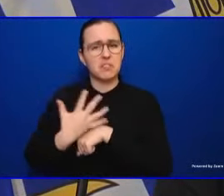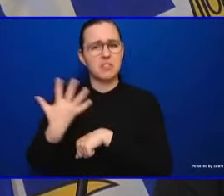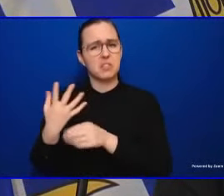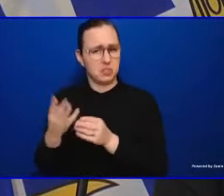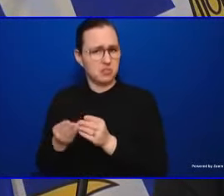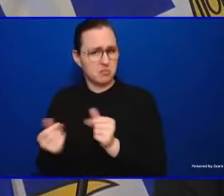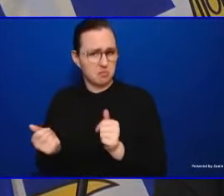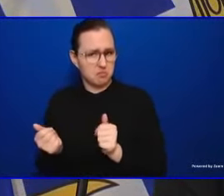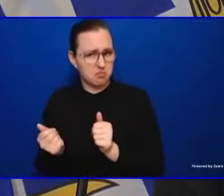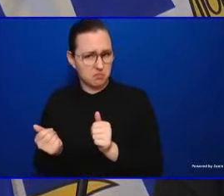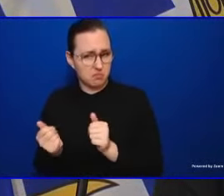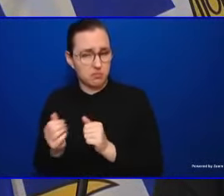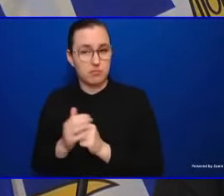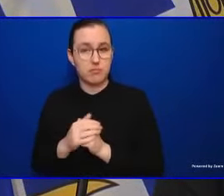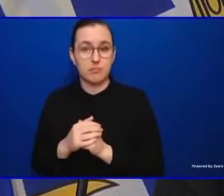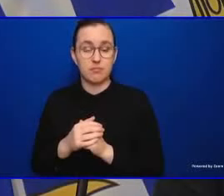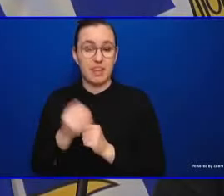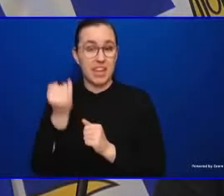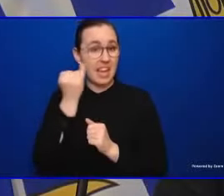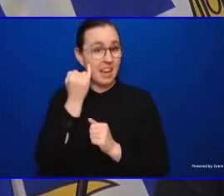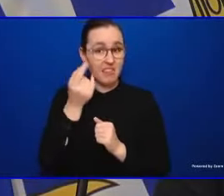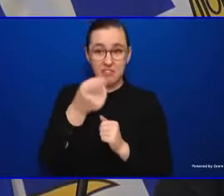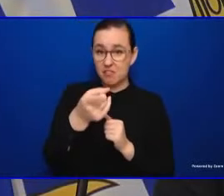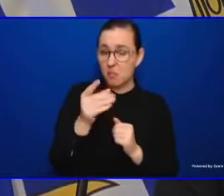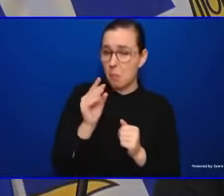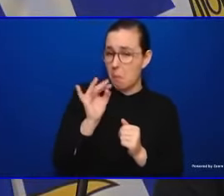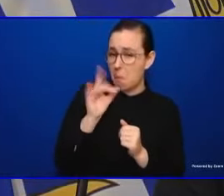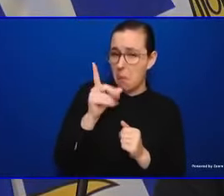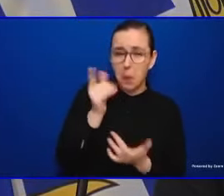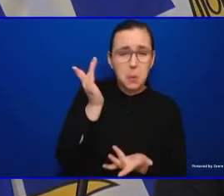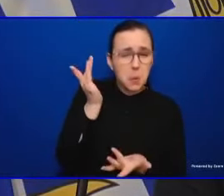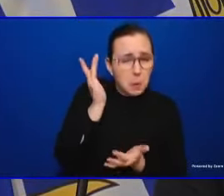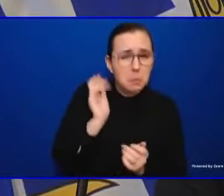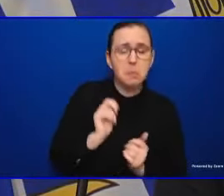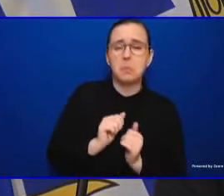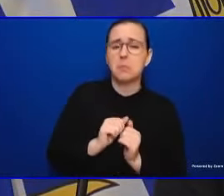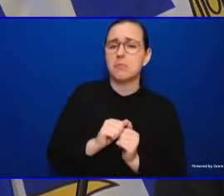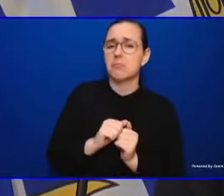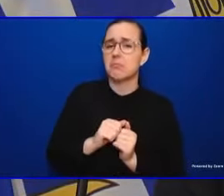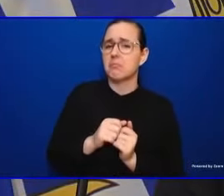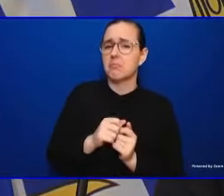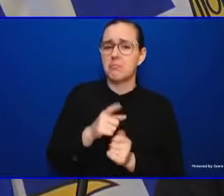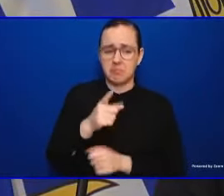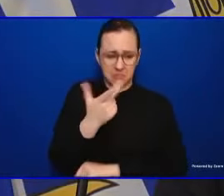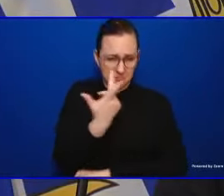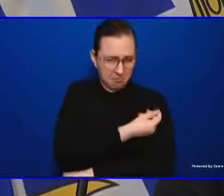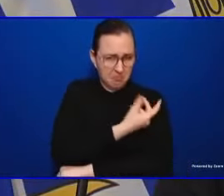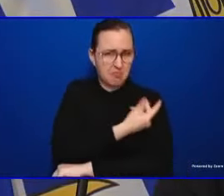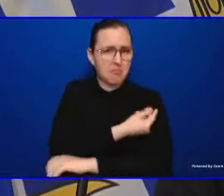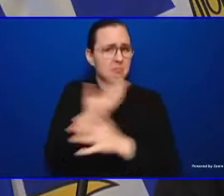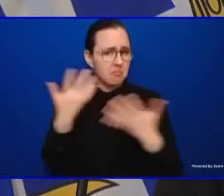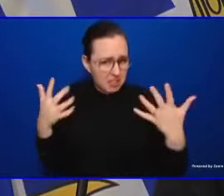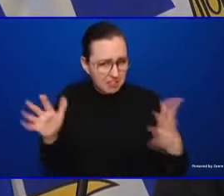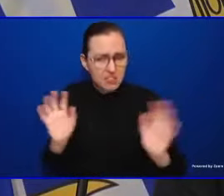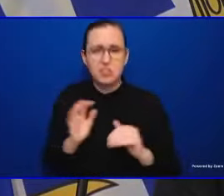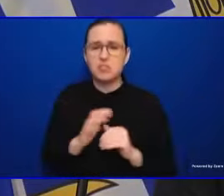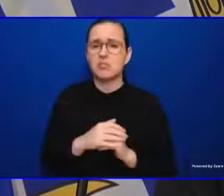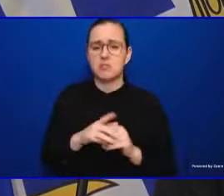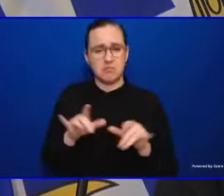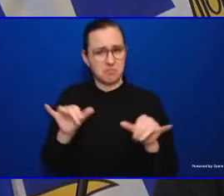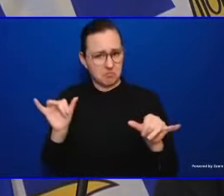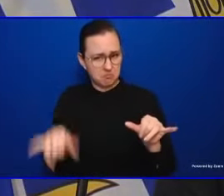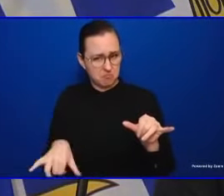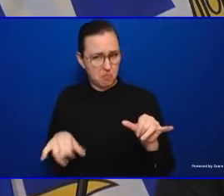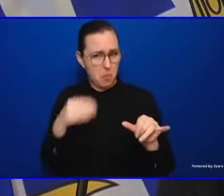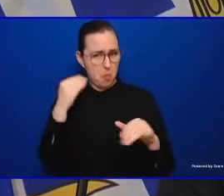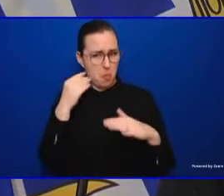vaccinated, stay home and away from others for 5 days. And then you can go about your business as long as you're feeling better and you've